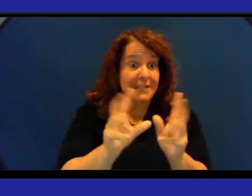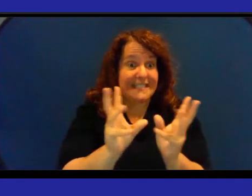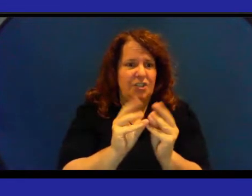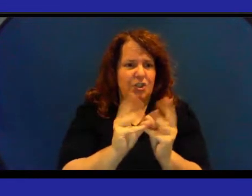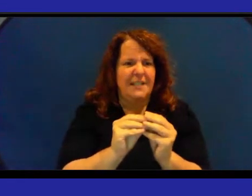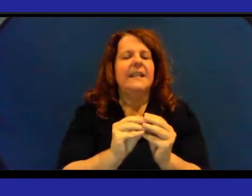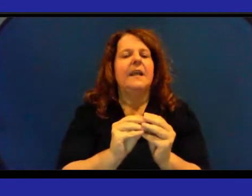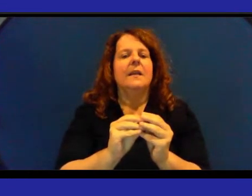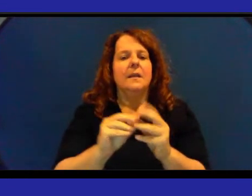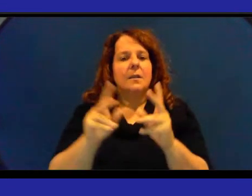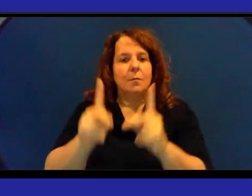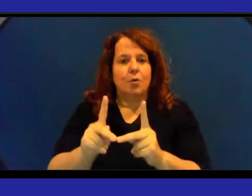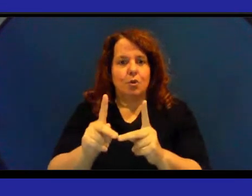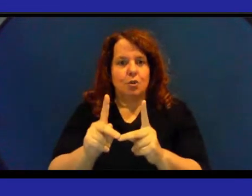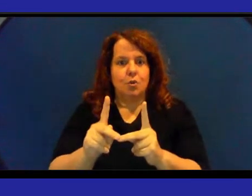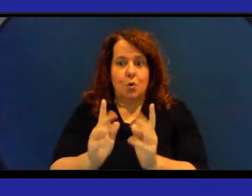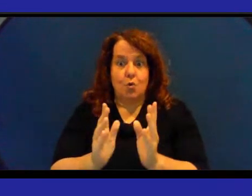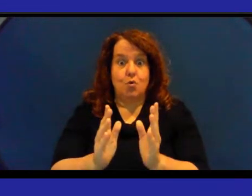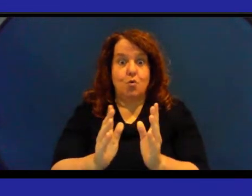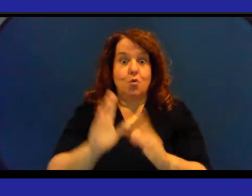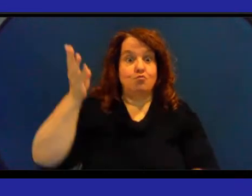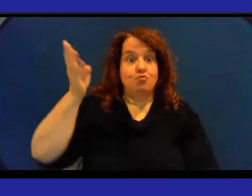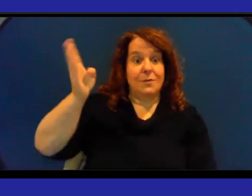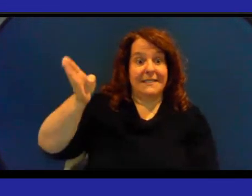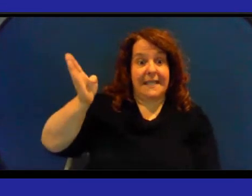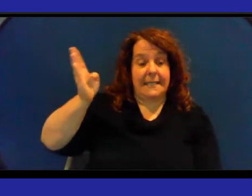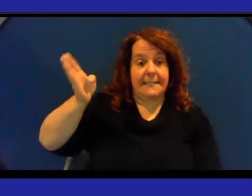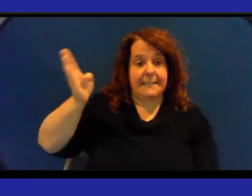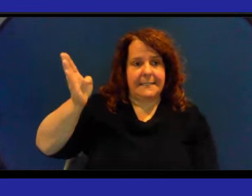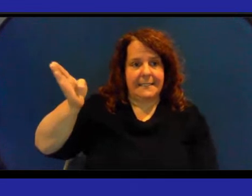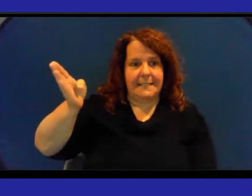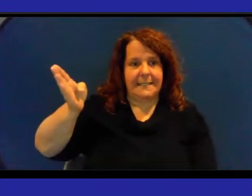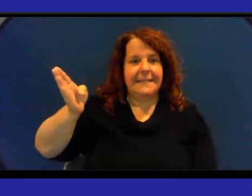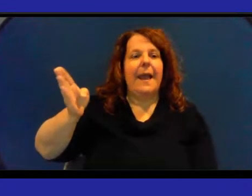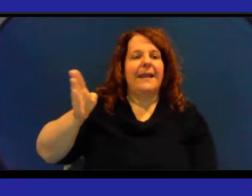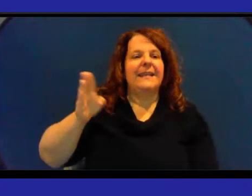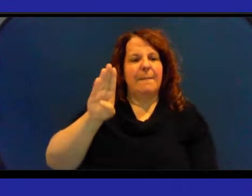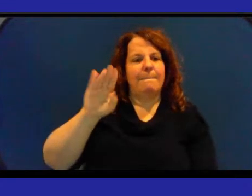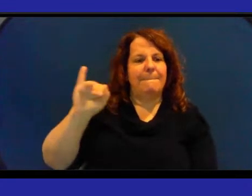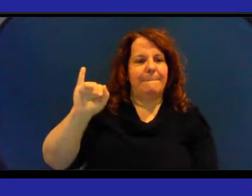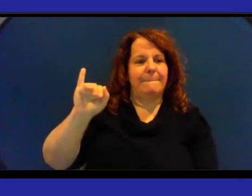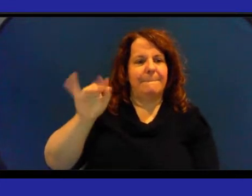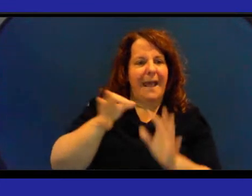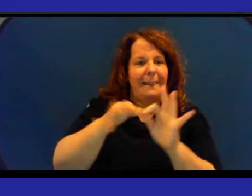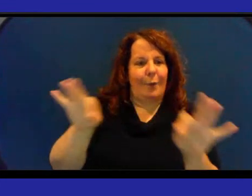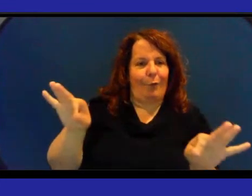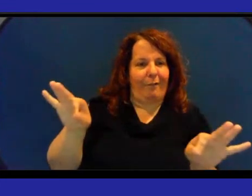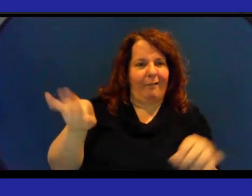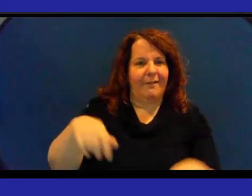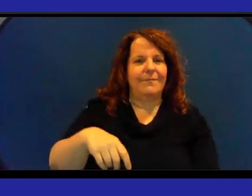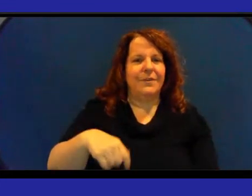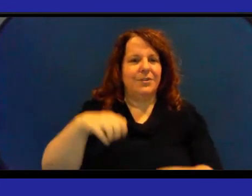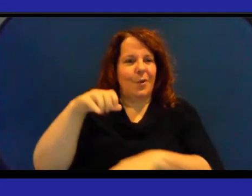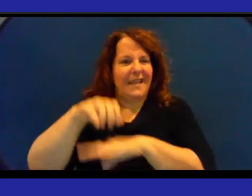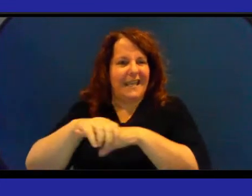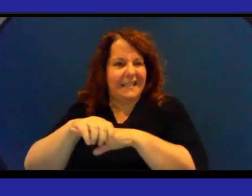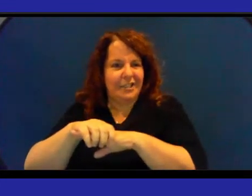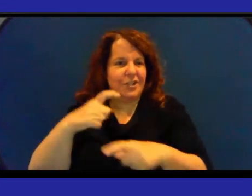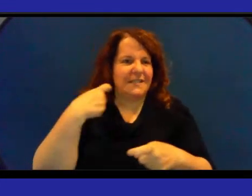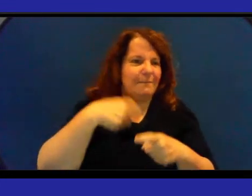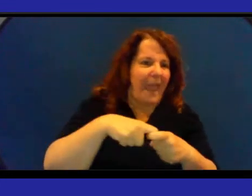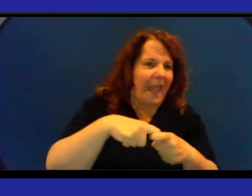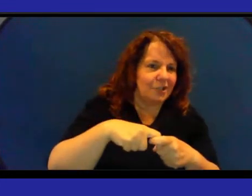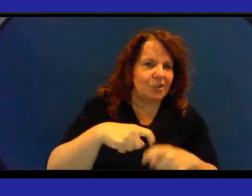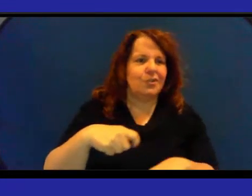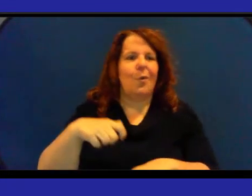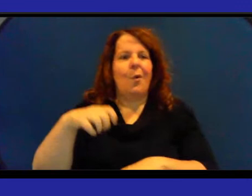that presents the session is actually a dual speaker. So there's English, Spanish, or Bengali, whatever they have that's a